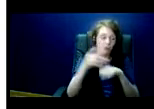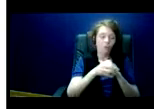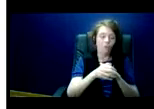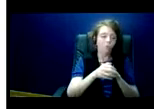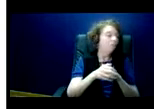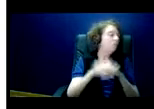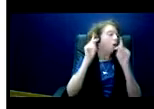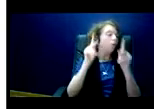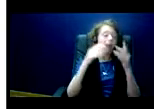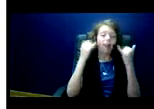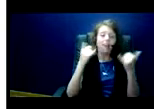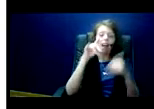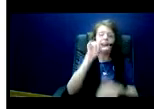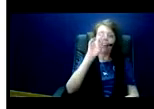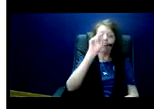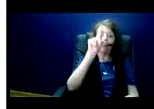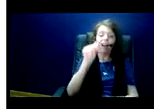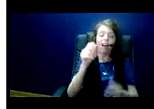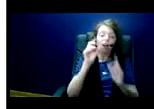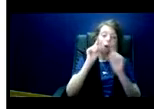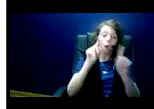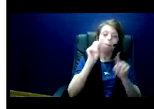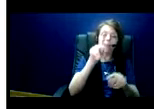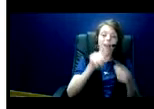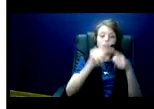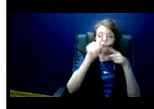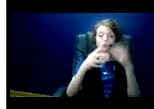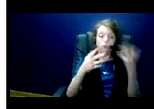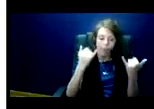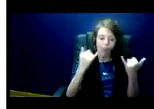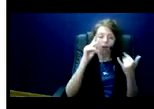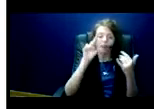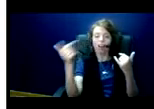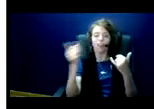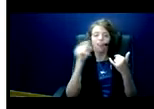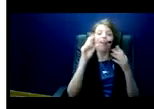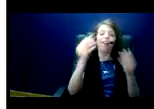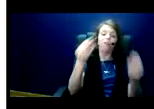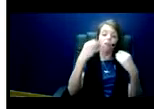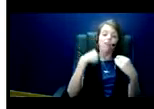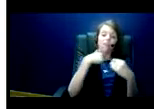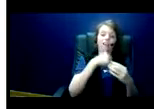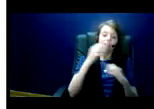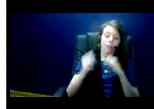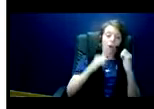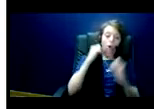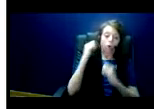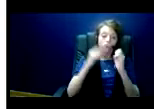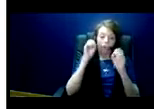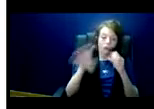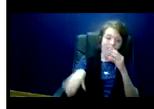Okay, Linda, it's time for us to get another check. Can you give us an emotion that we can layer onto this